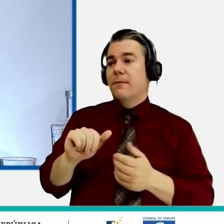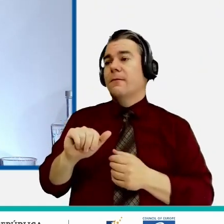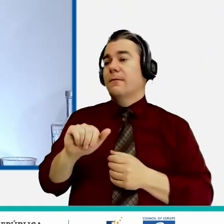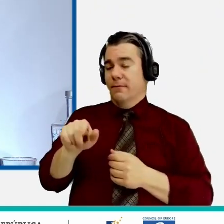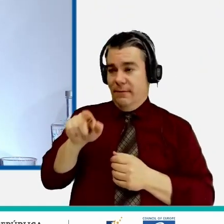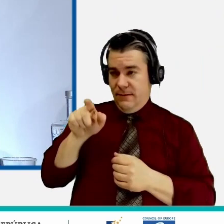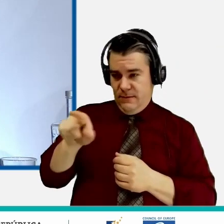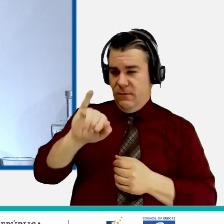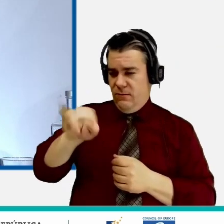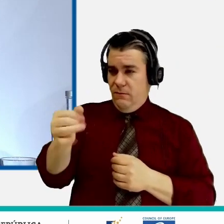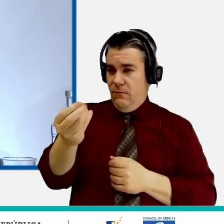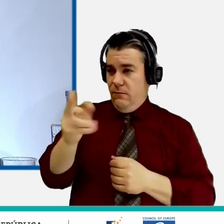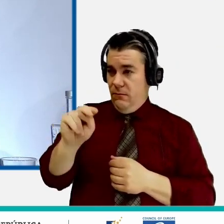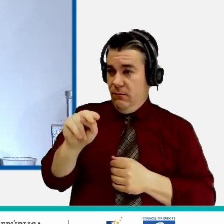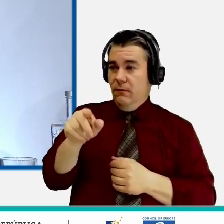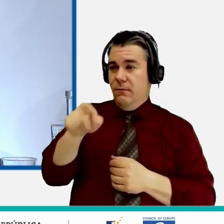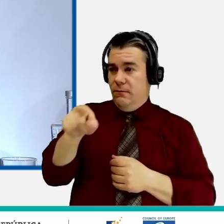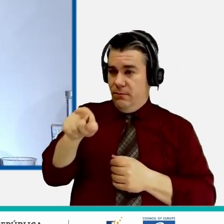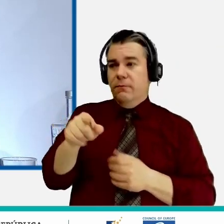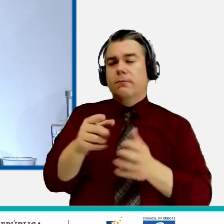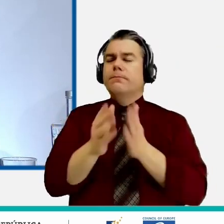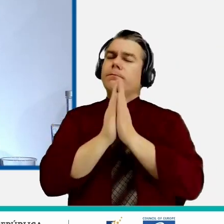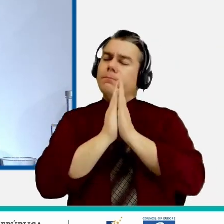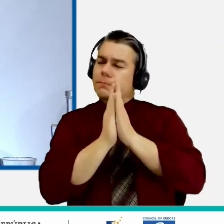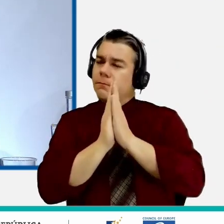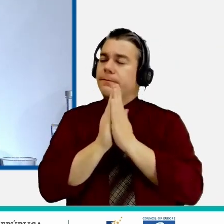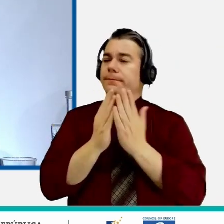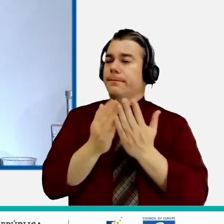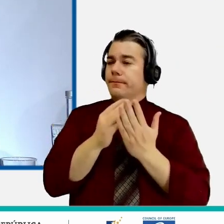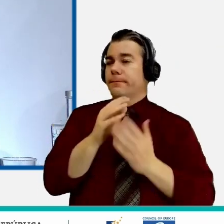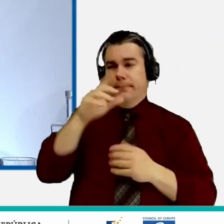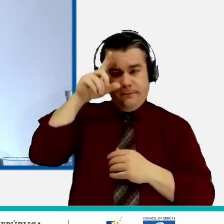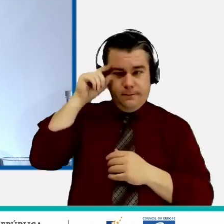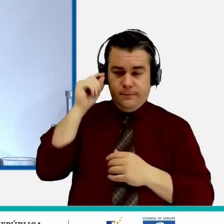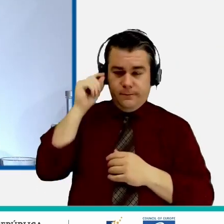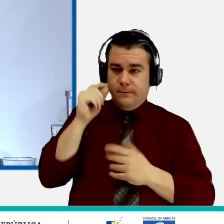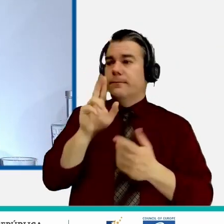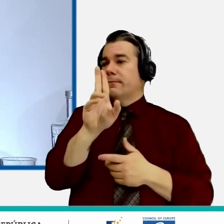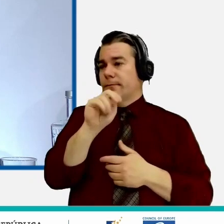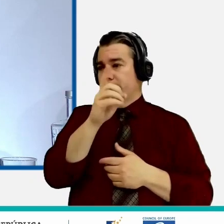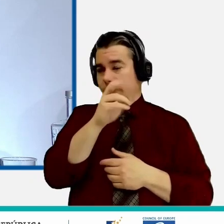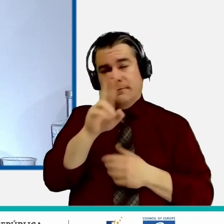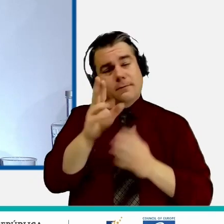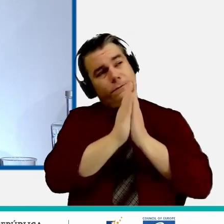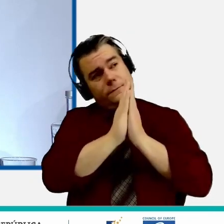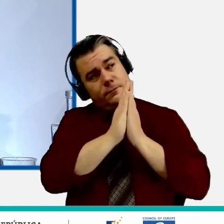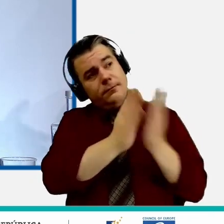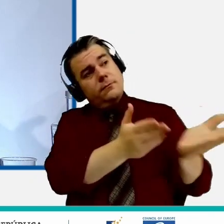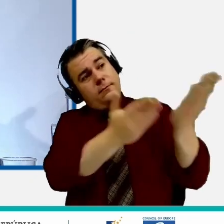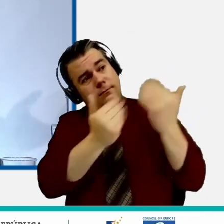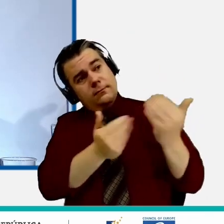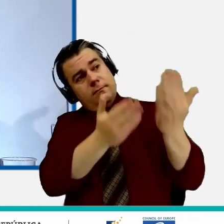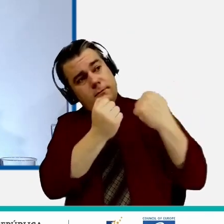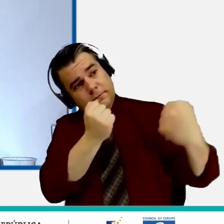there is a request also from Sendai Focal Points to UNDRR as a secretariat to continue providing support to